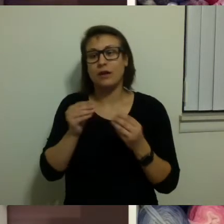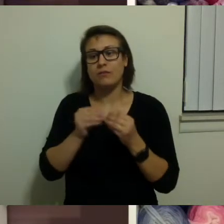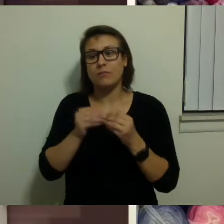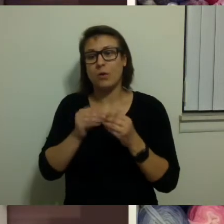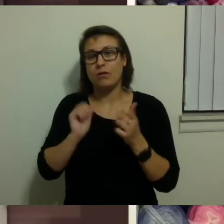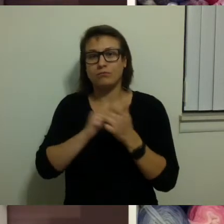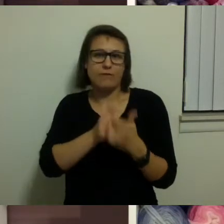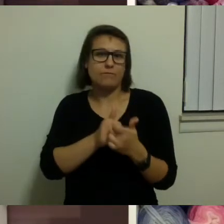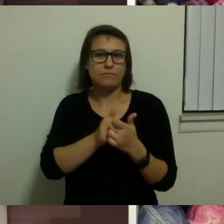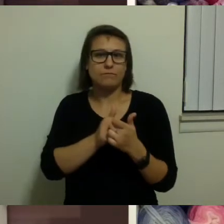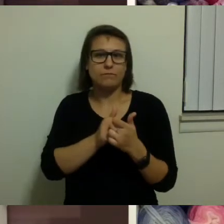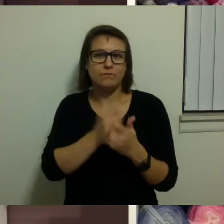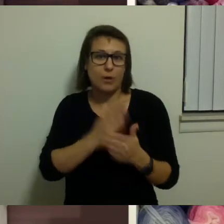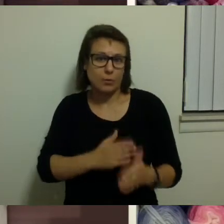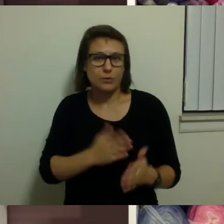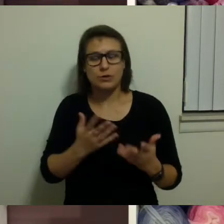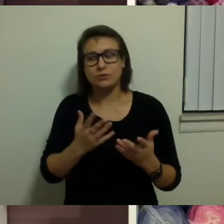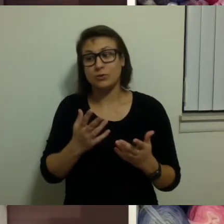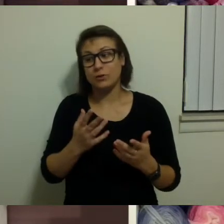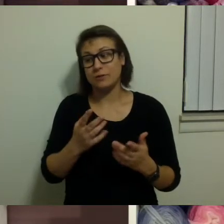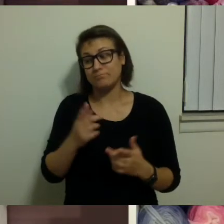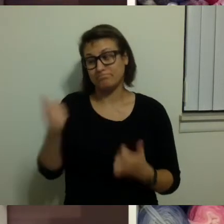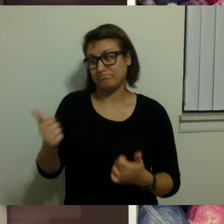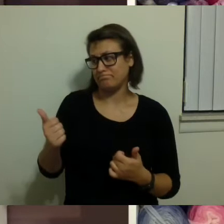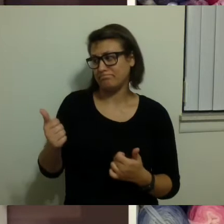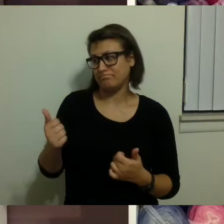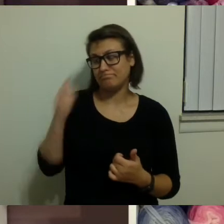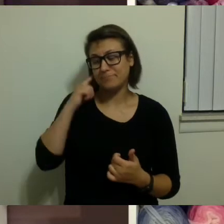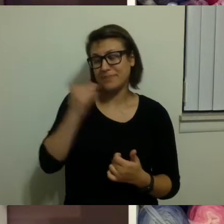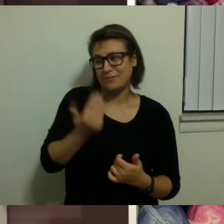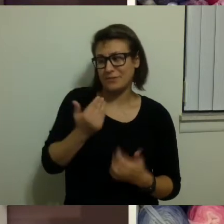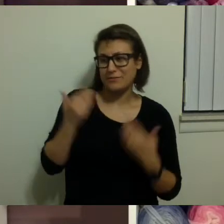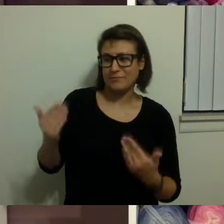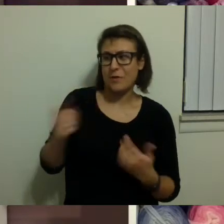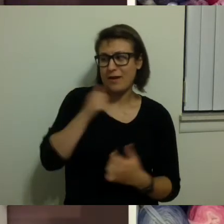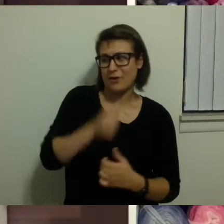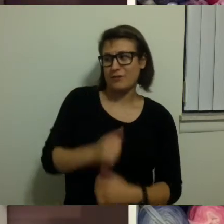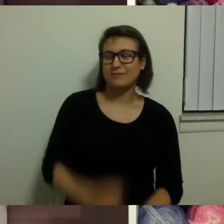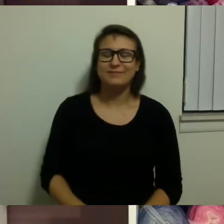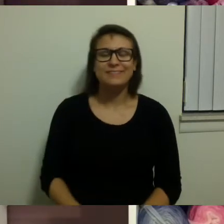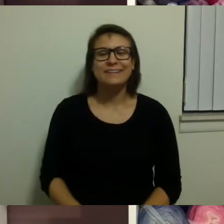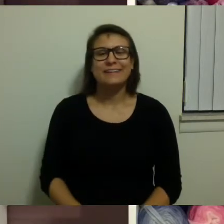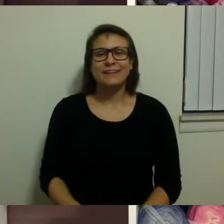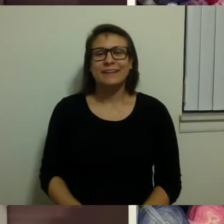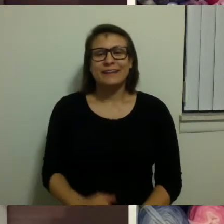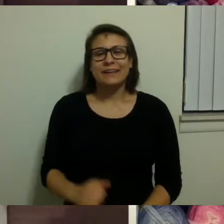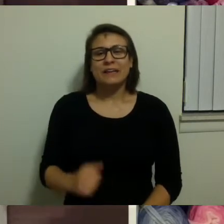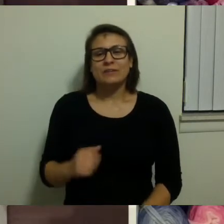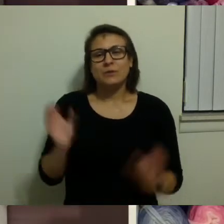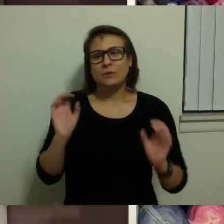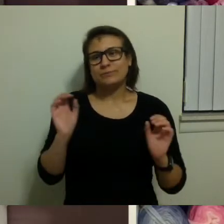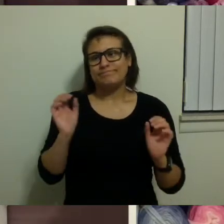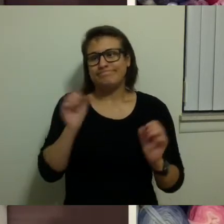and potential viewers that way. And I'm like, sounds good to me. Let's do it, girl. So, yeah. I don't have a lot for you